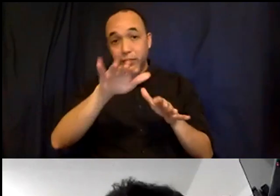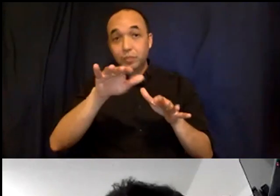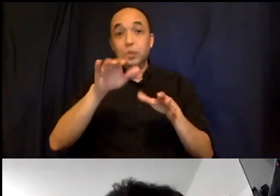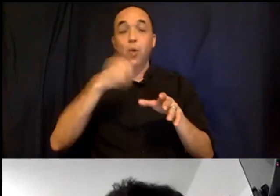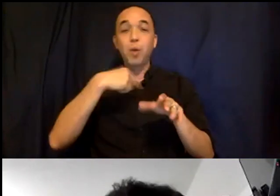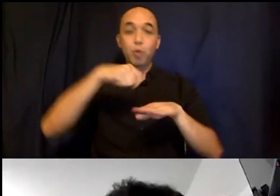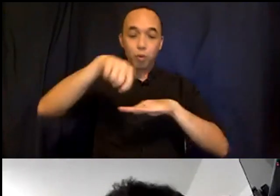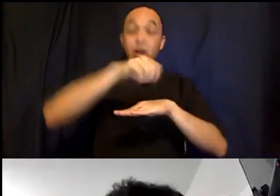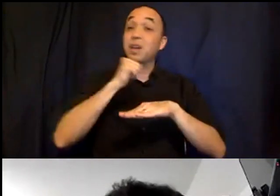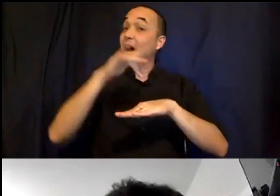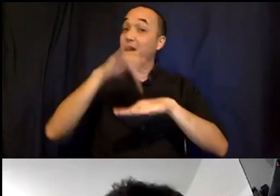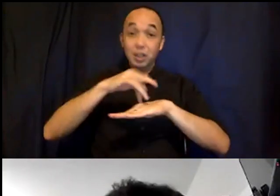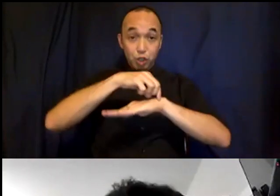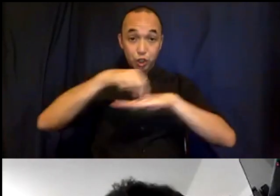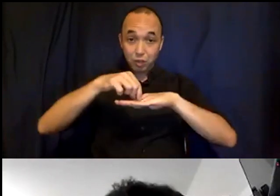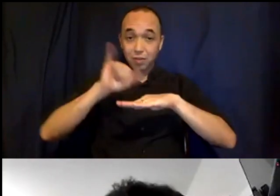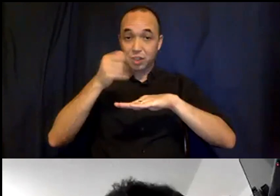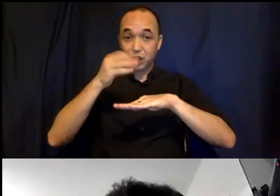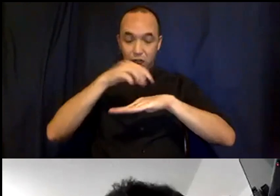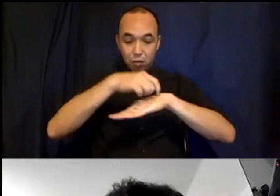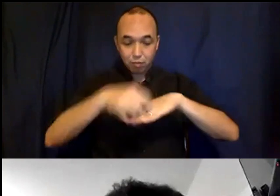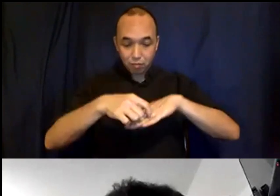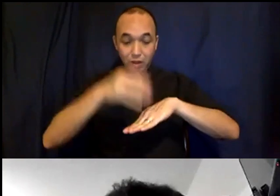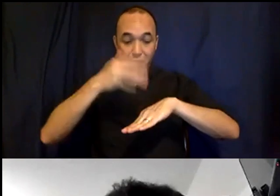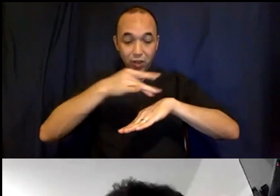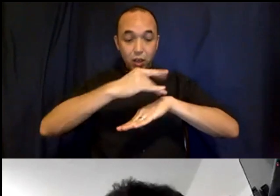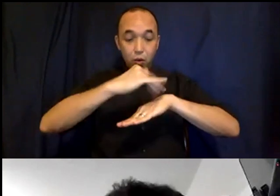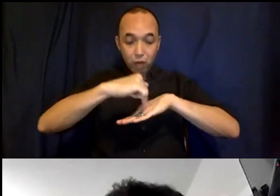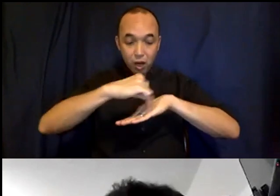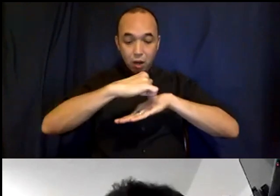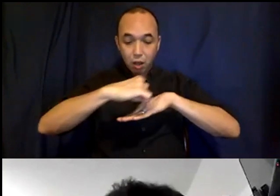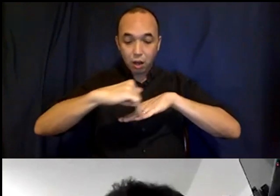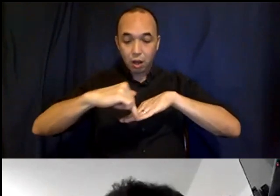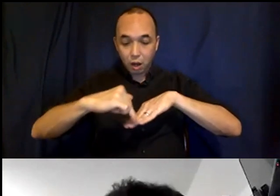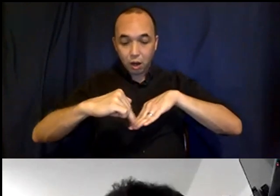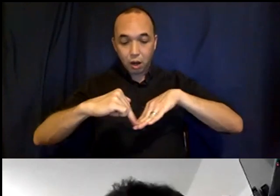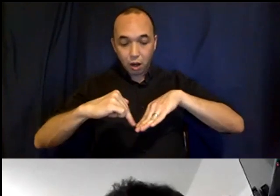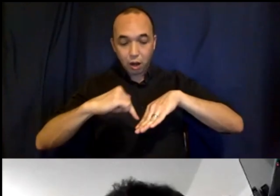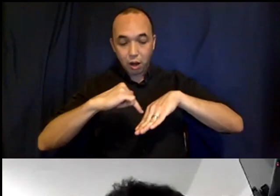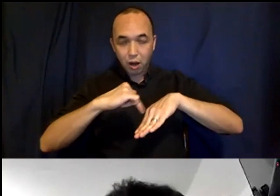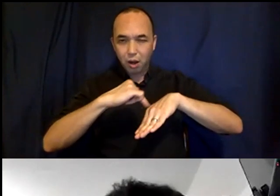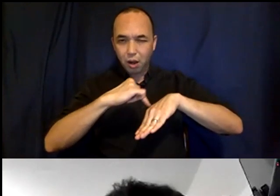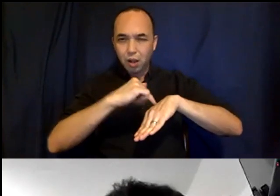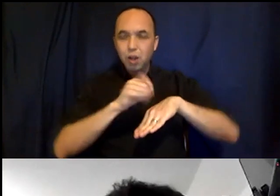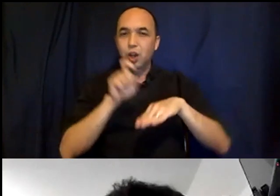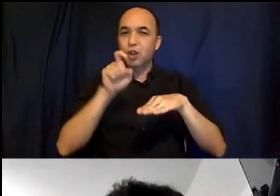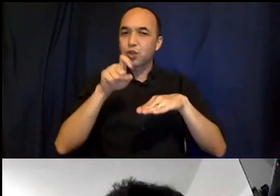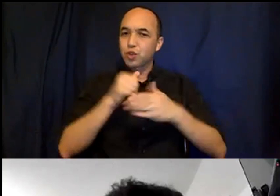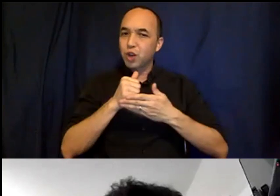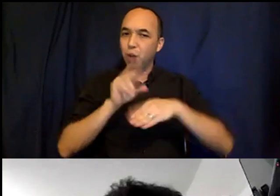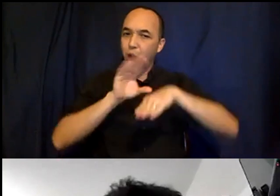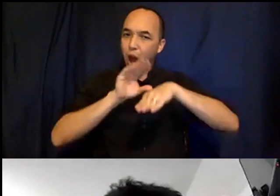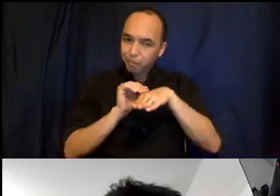act as a seal in theory. I do want to get some of